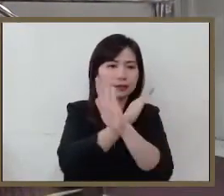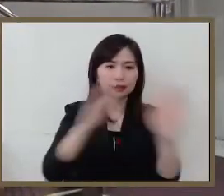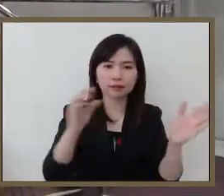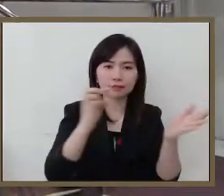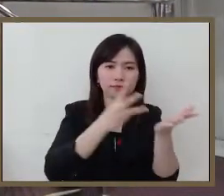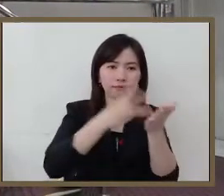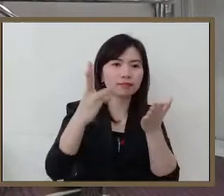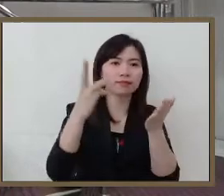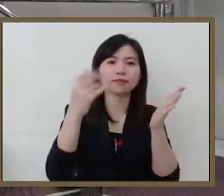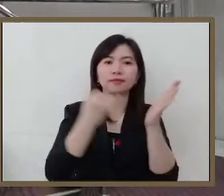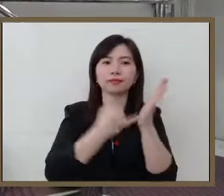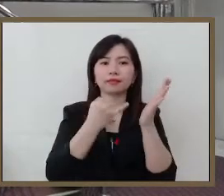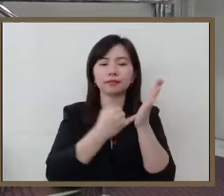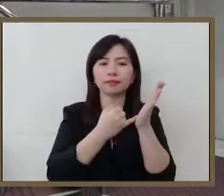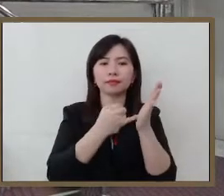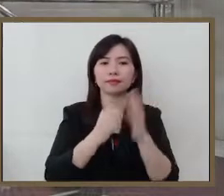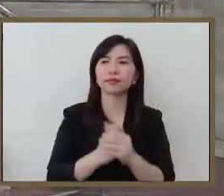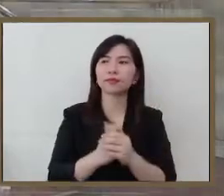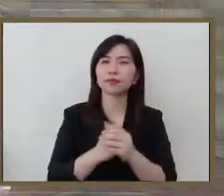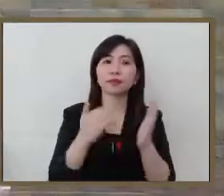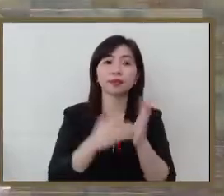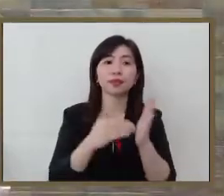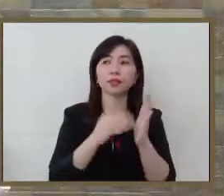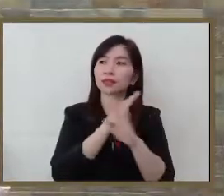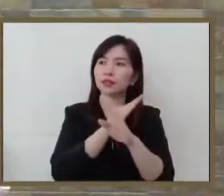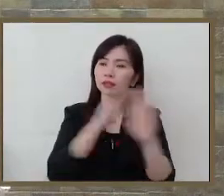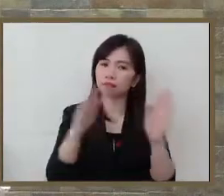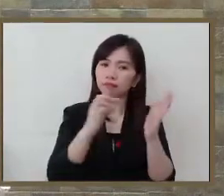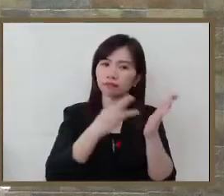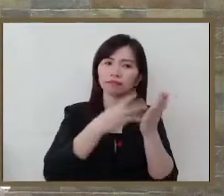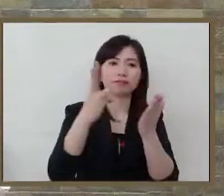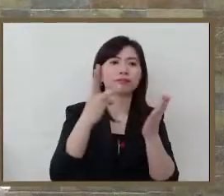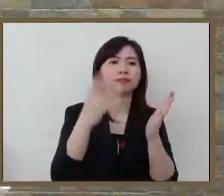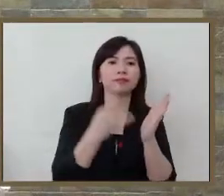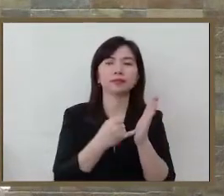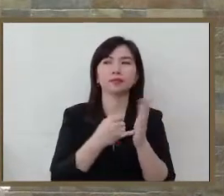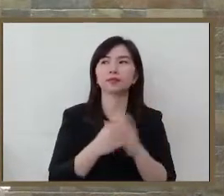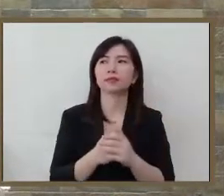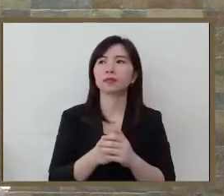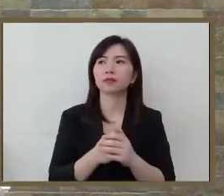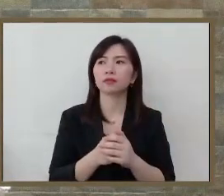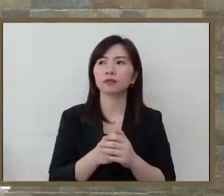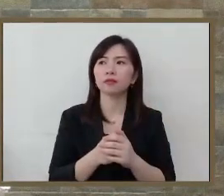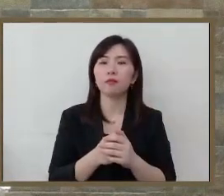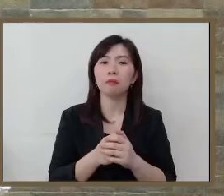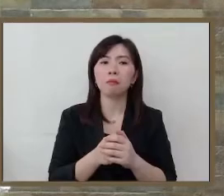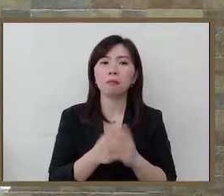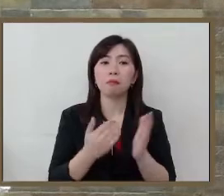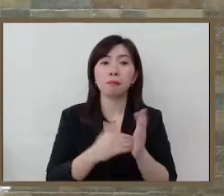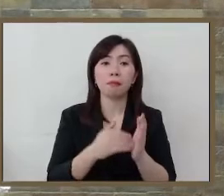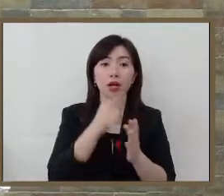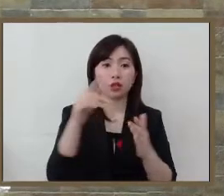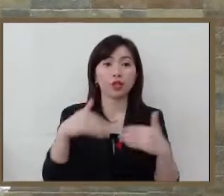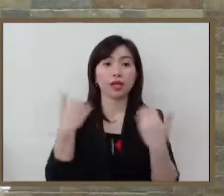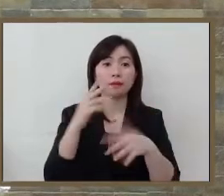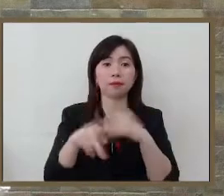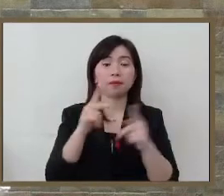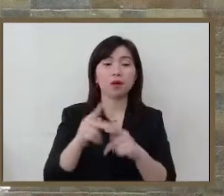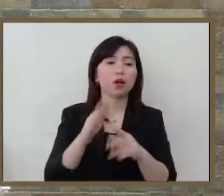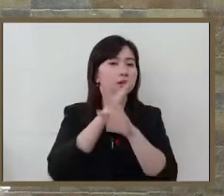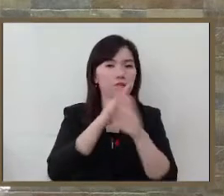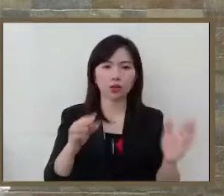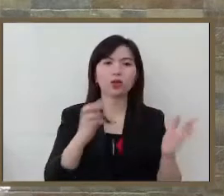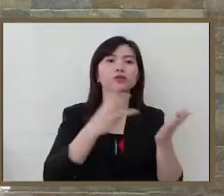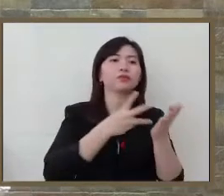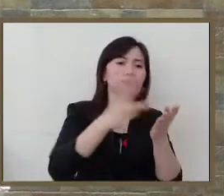up. Huwag mong sasayangin bilang isang kabataan. Don't spend it up, young people. Number two and last,